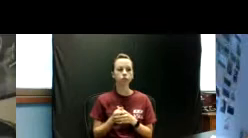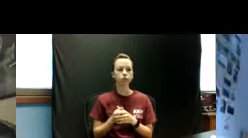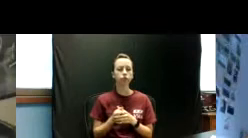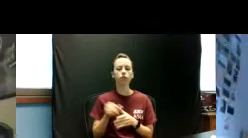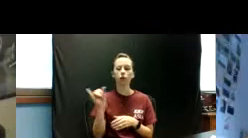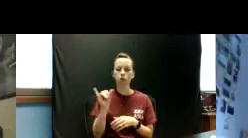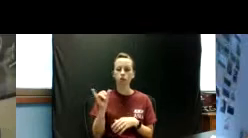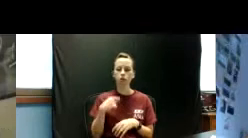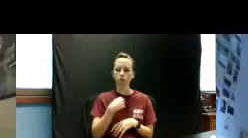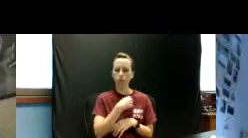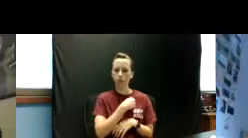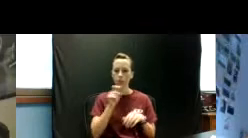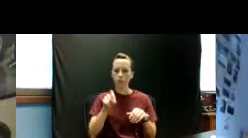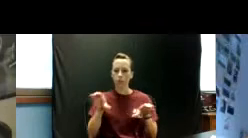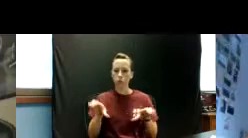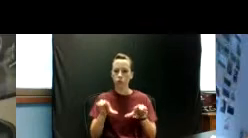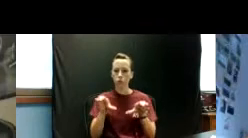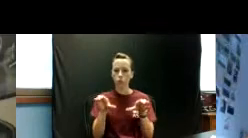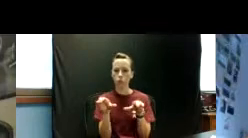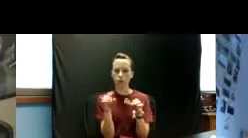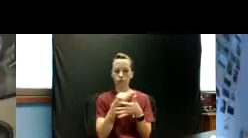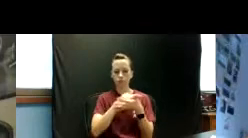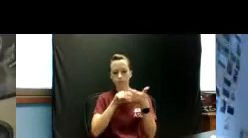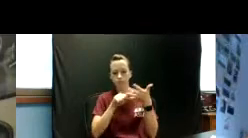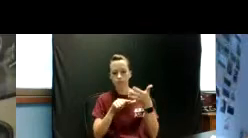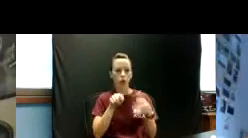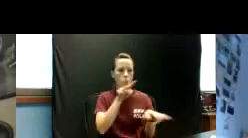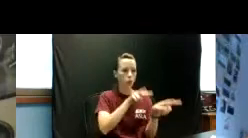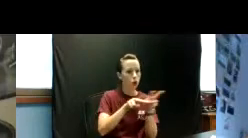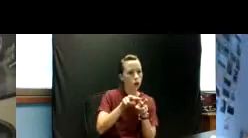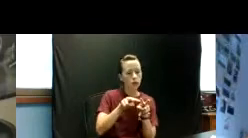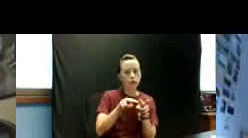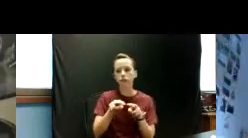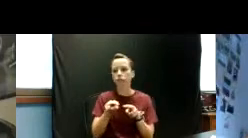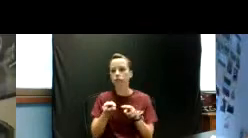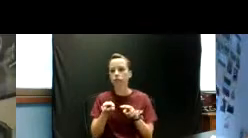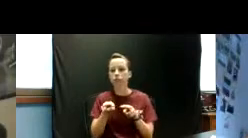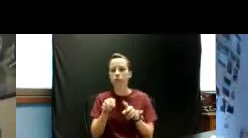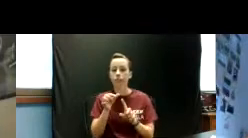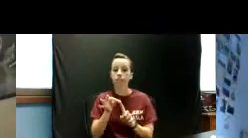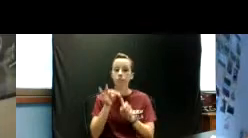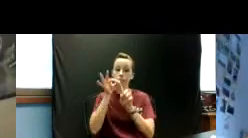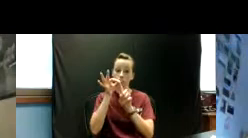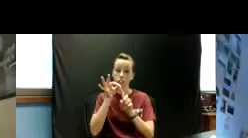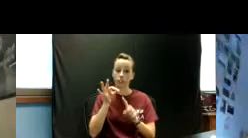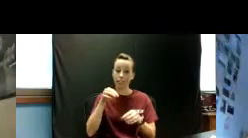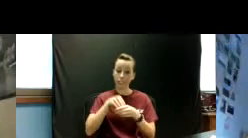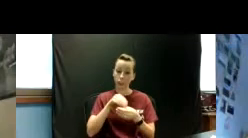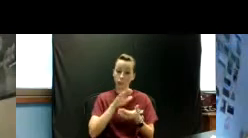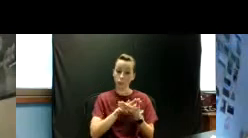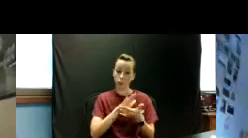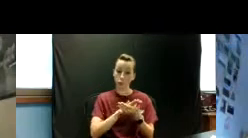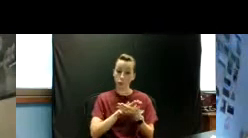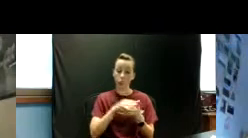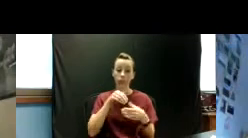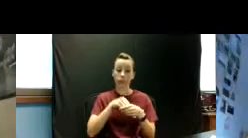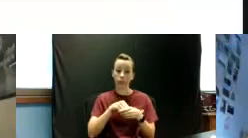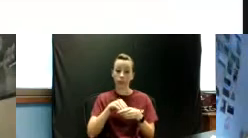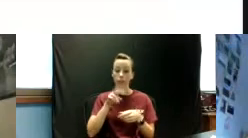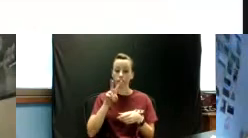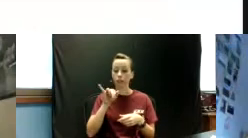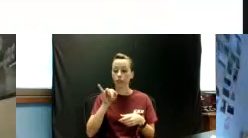We've also got to do these things. We've got to make sure that we're looking and observing, especially in our schools, in our virtual